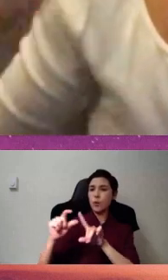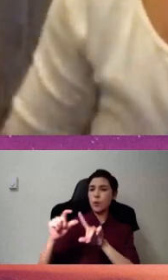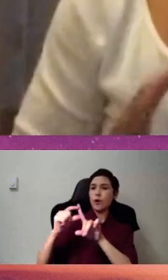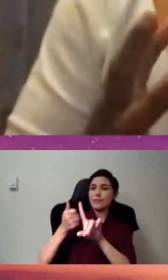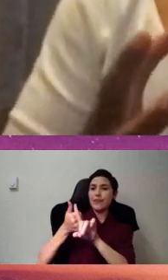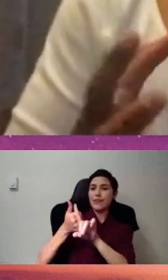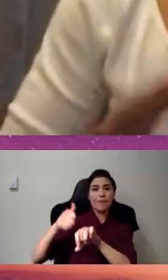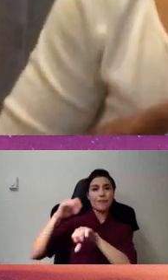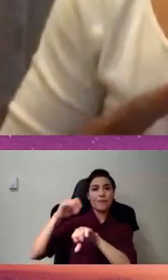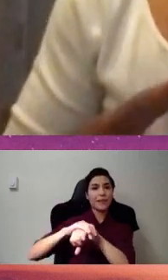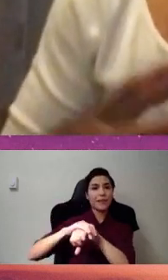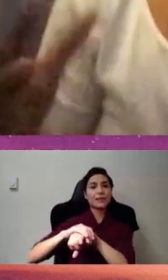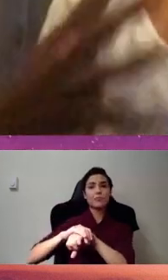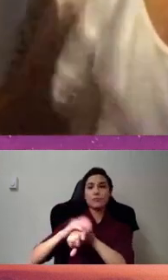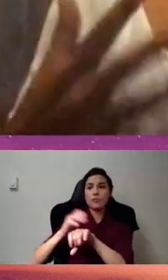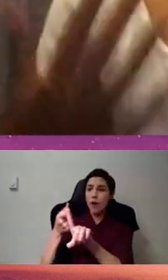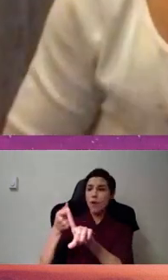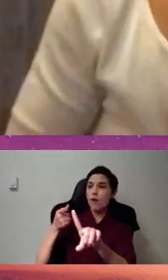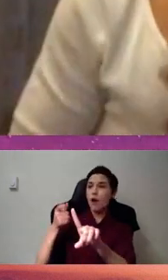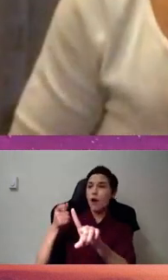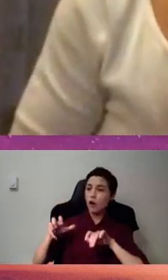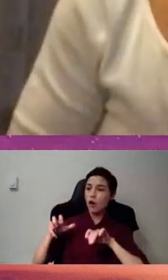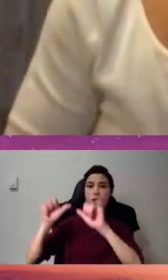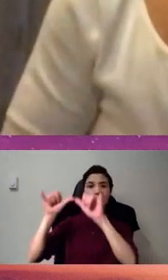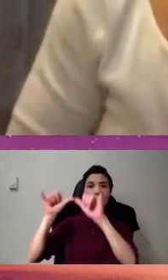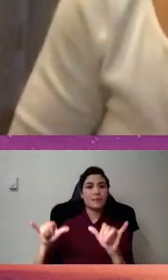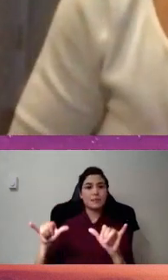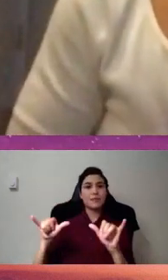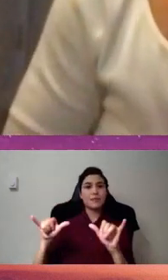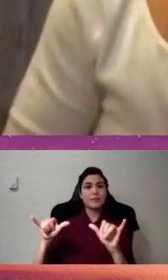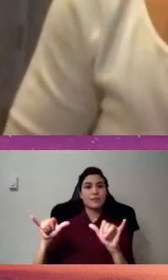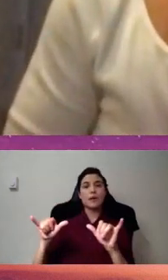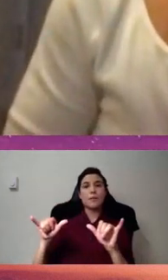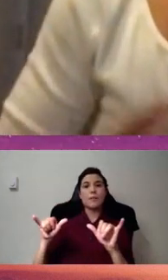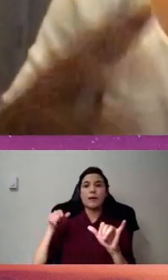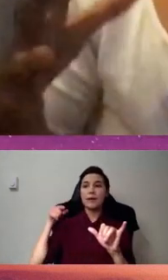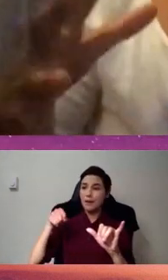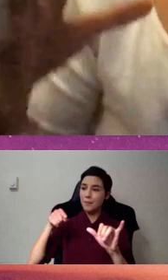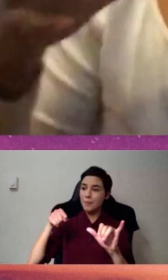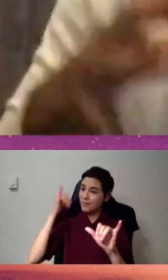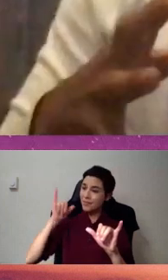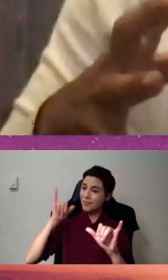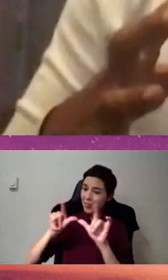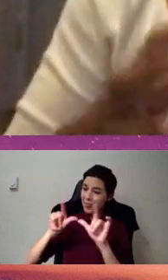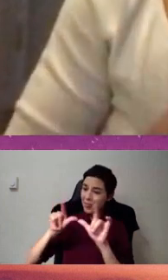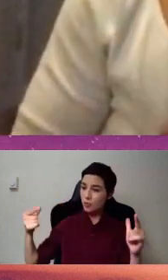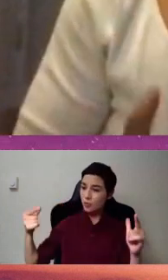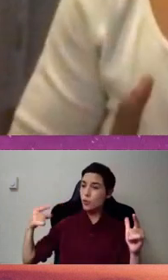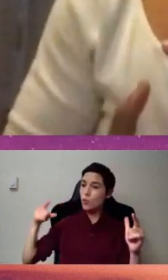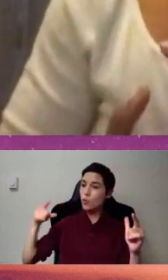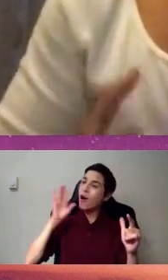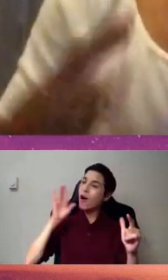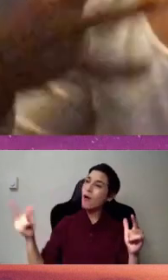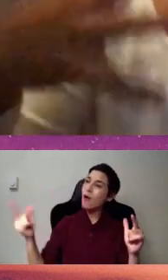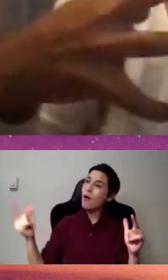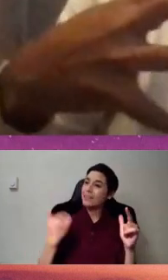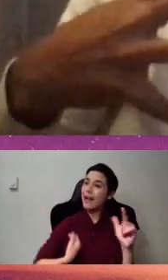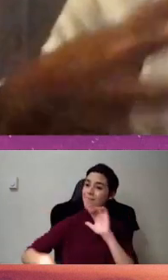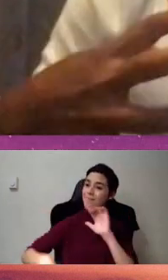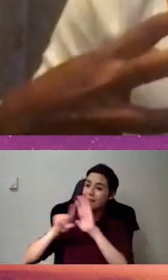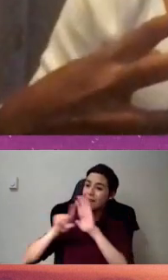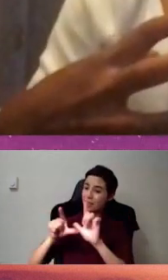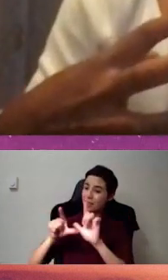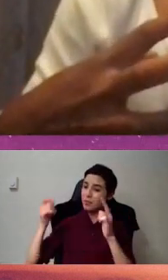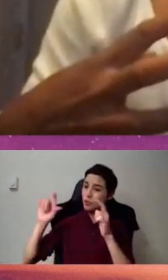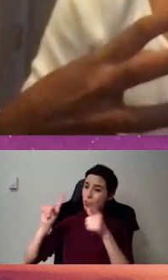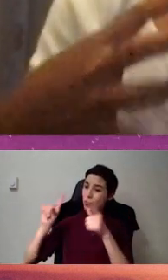it comes a binary that backs it up. And it'll always be toxic to me. And we can try to reshape it and we can mold it